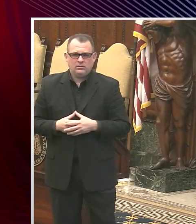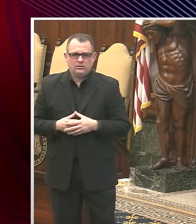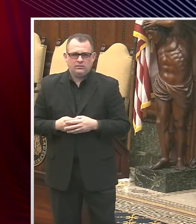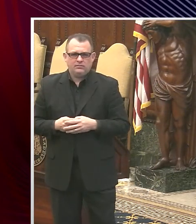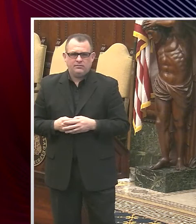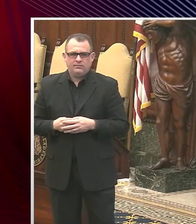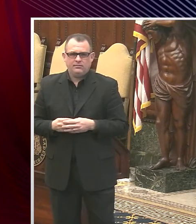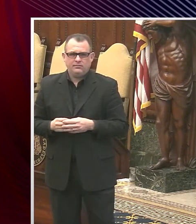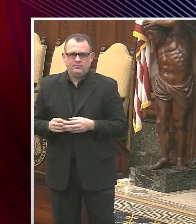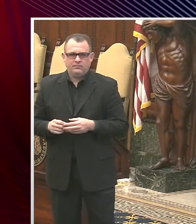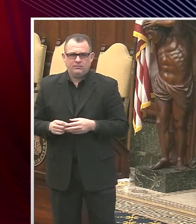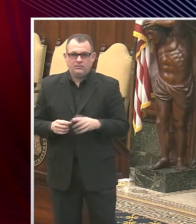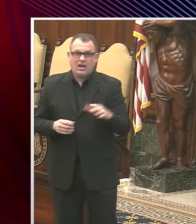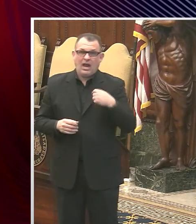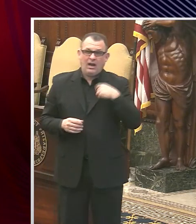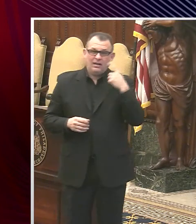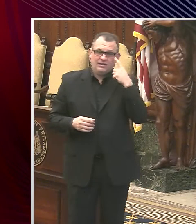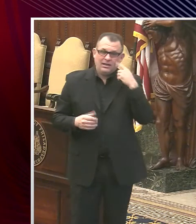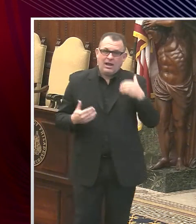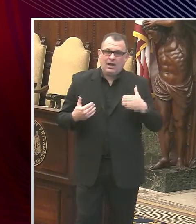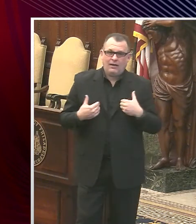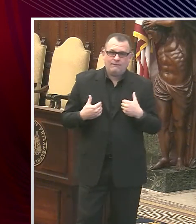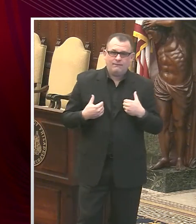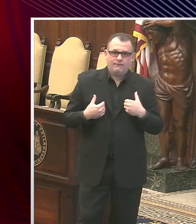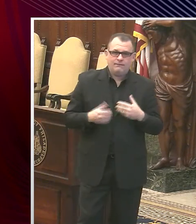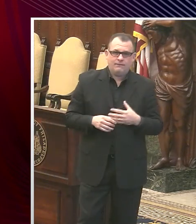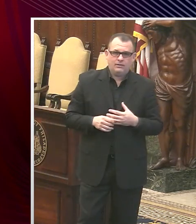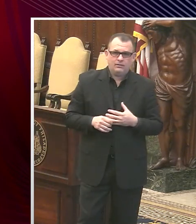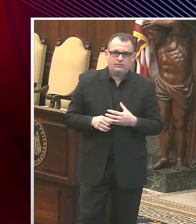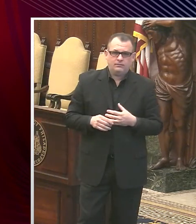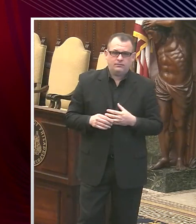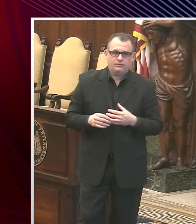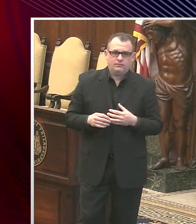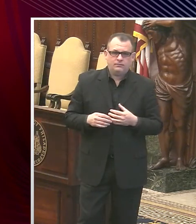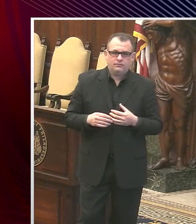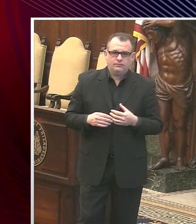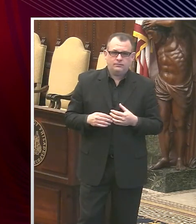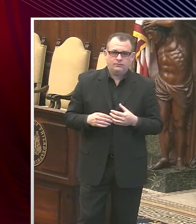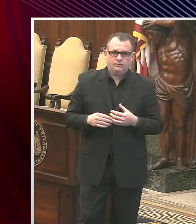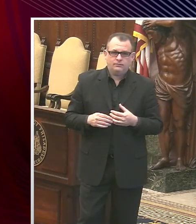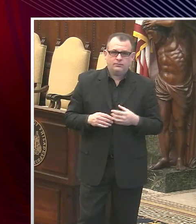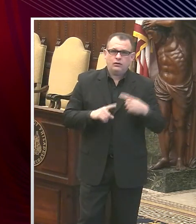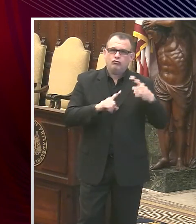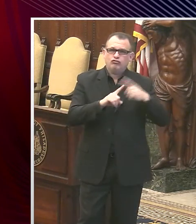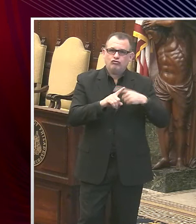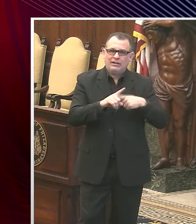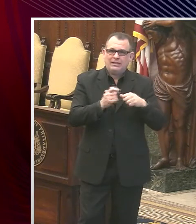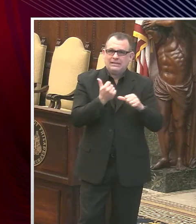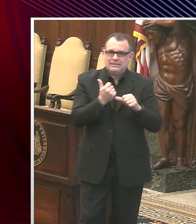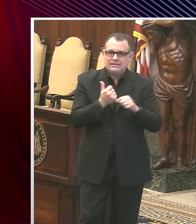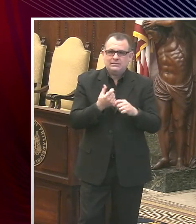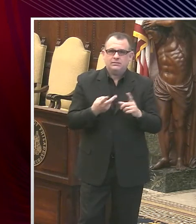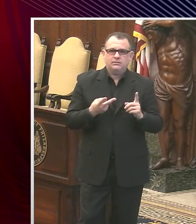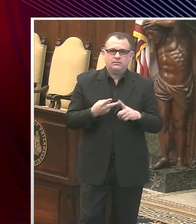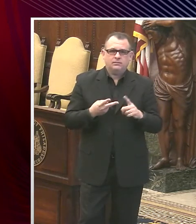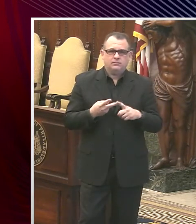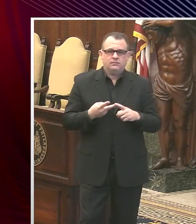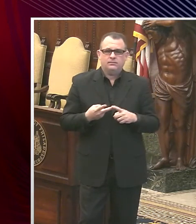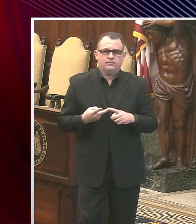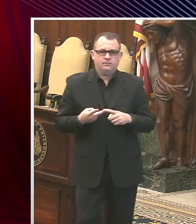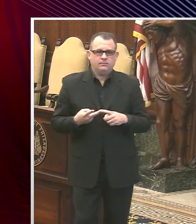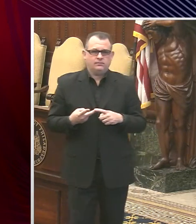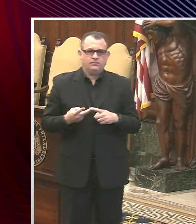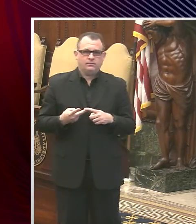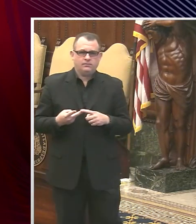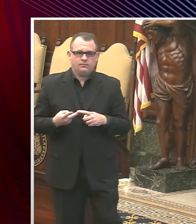So I think by having things like rental assistance, things like